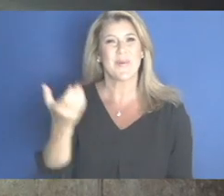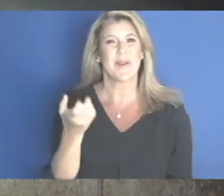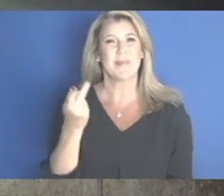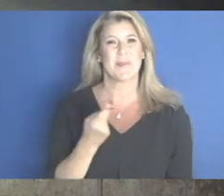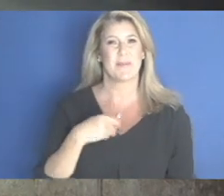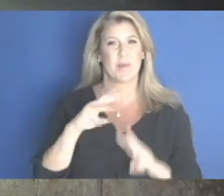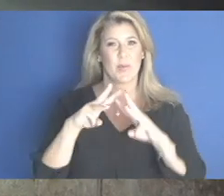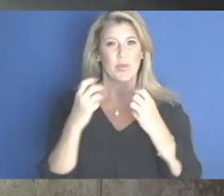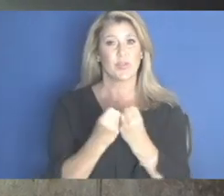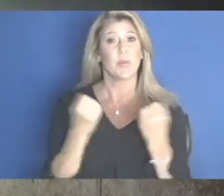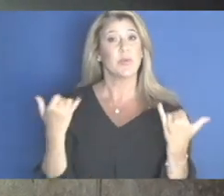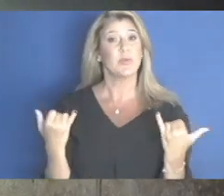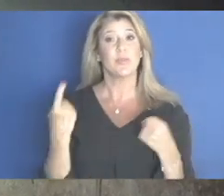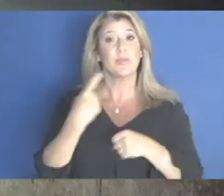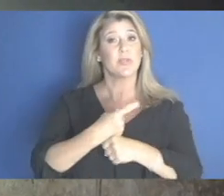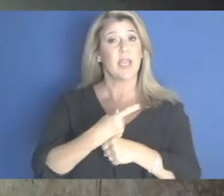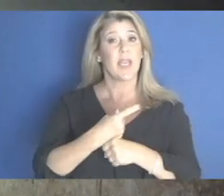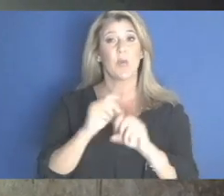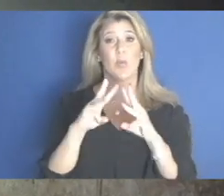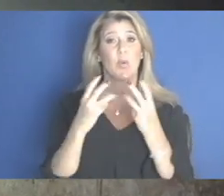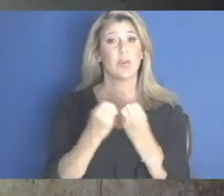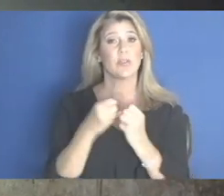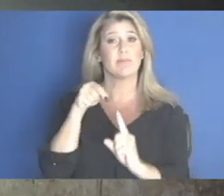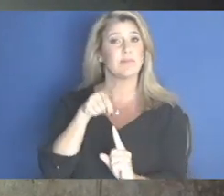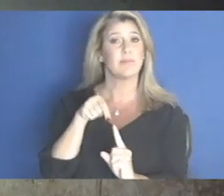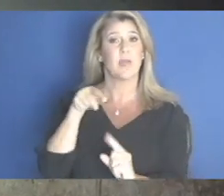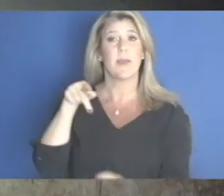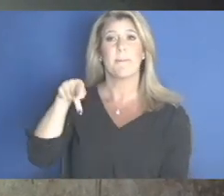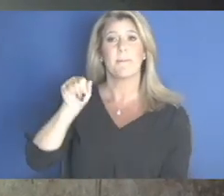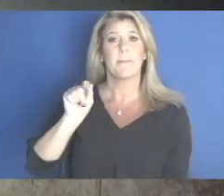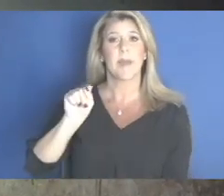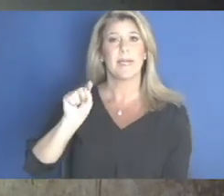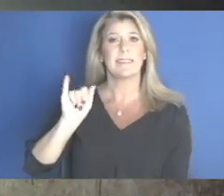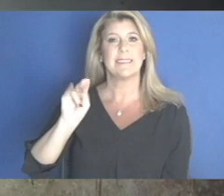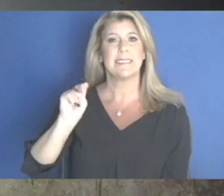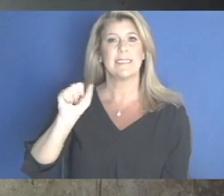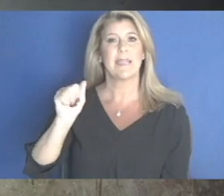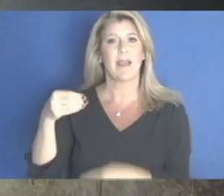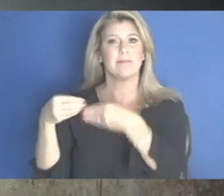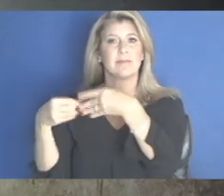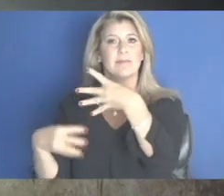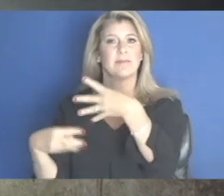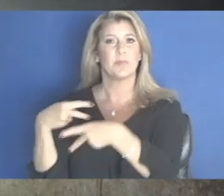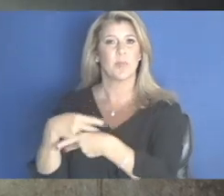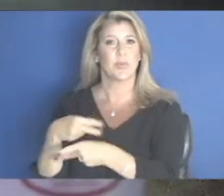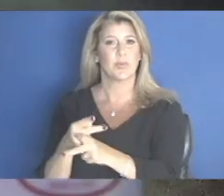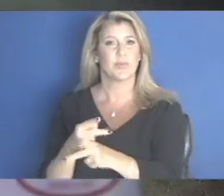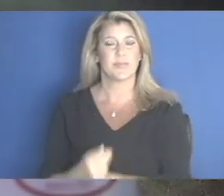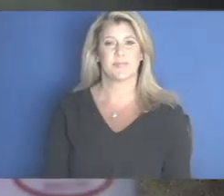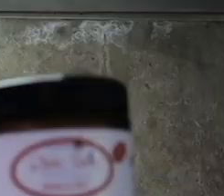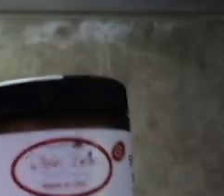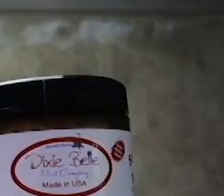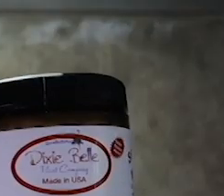Hello everybody and welcome back to my workshop. Today's workshop is going to be about Patina collection.